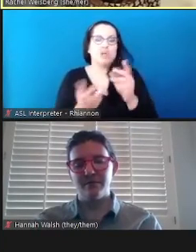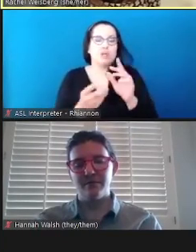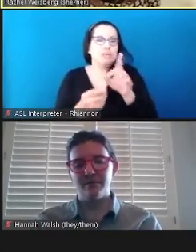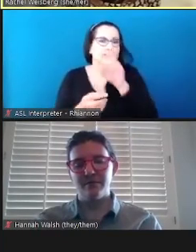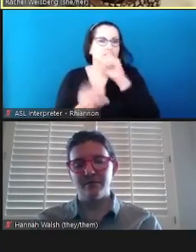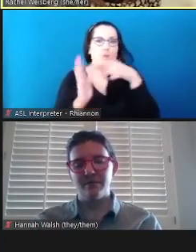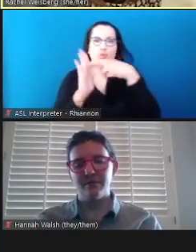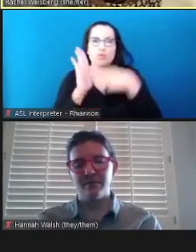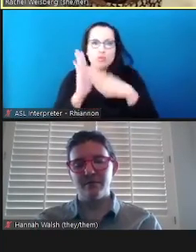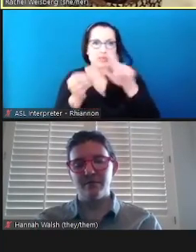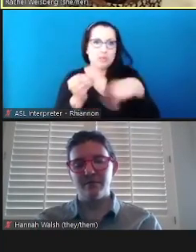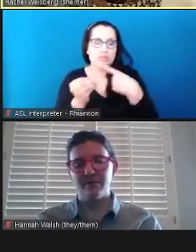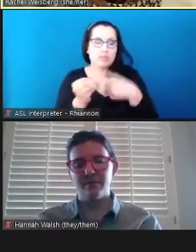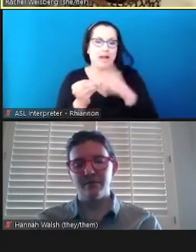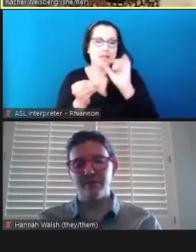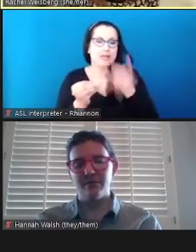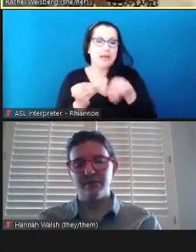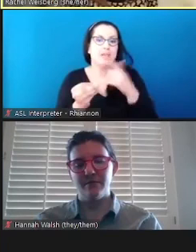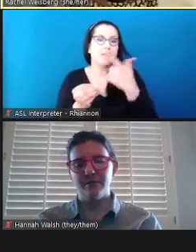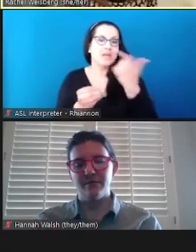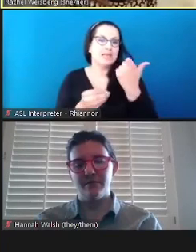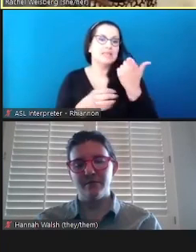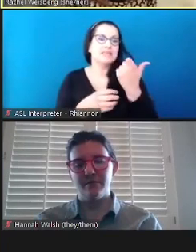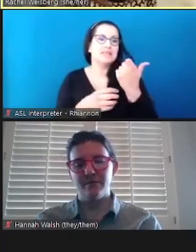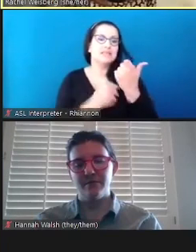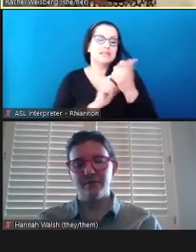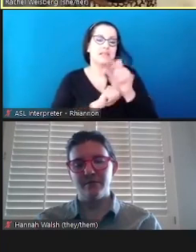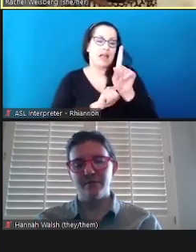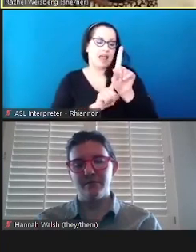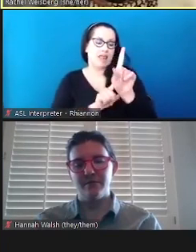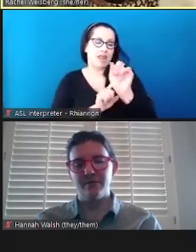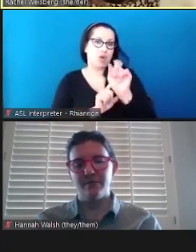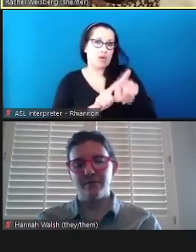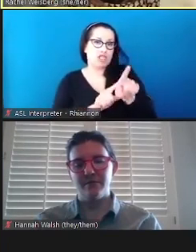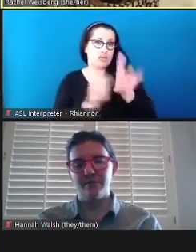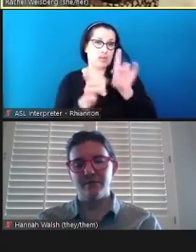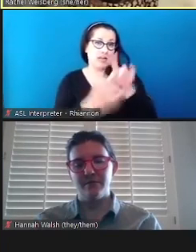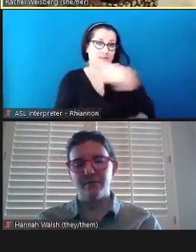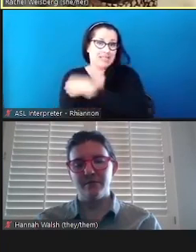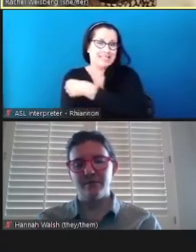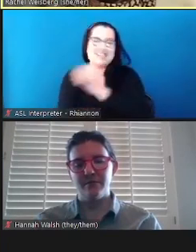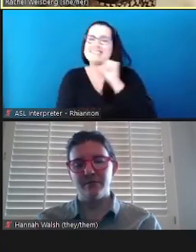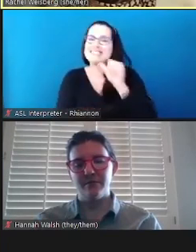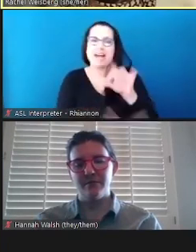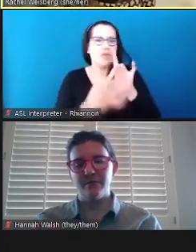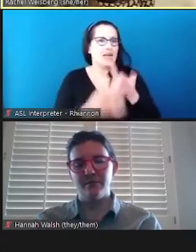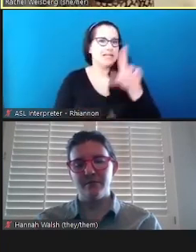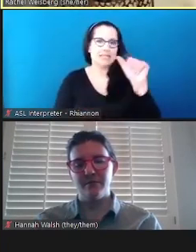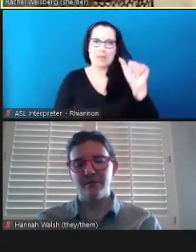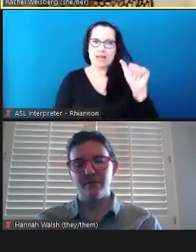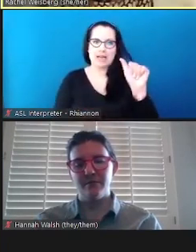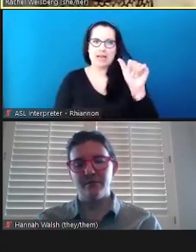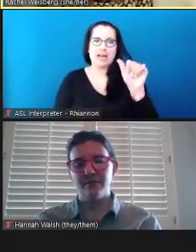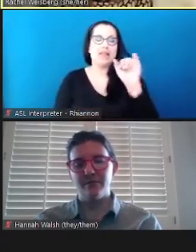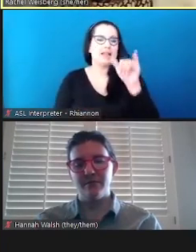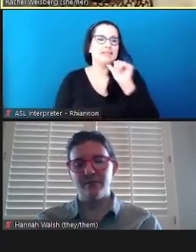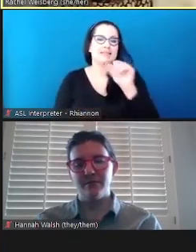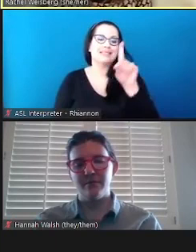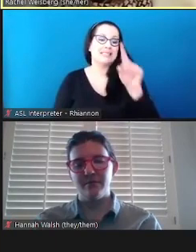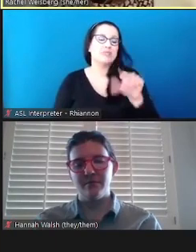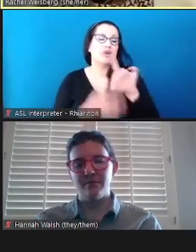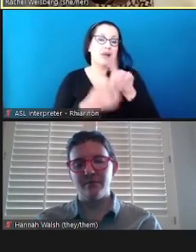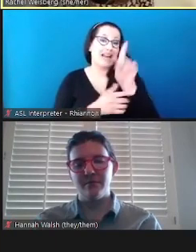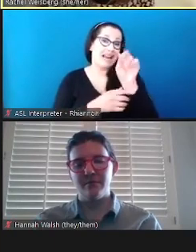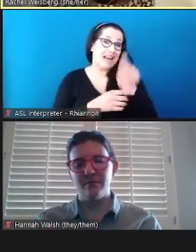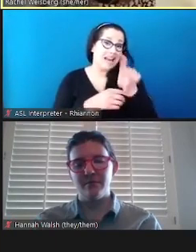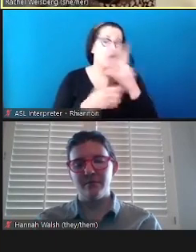this, because that question is not the vaccine question is not a disability-related inquiry. But of